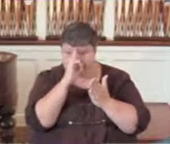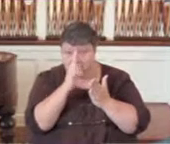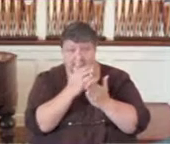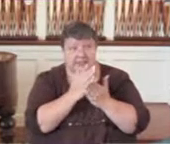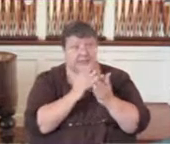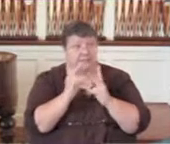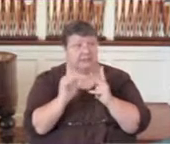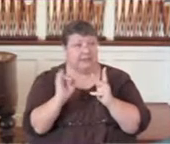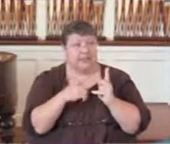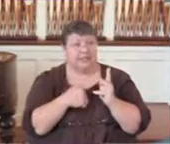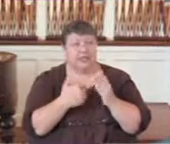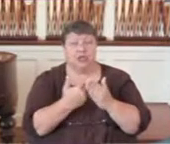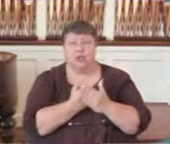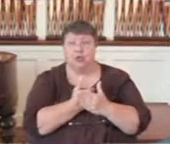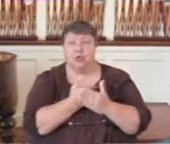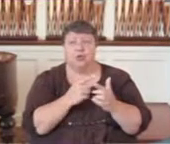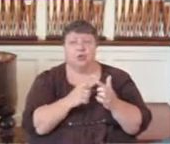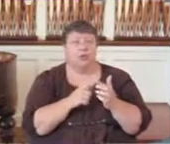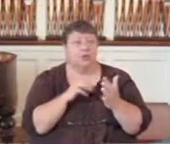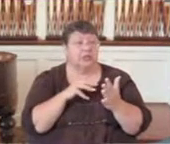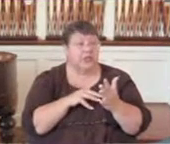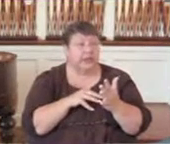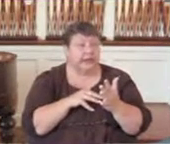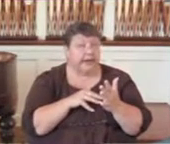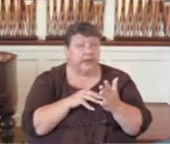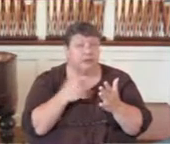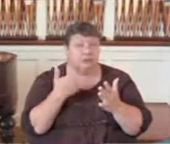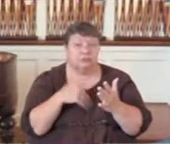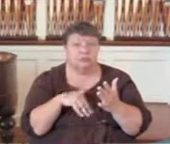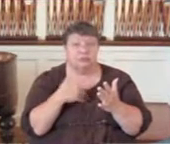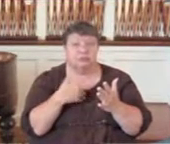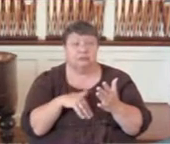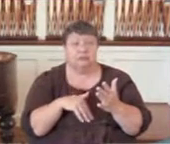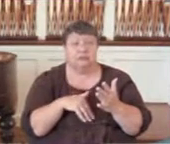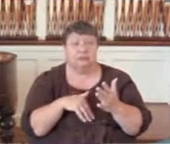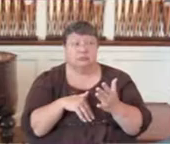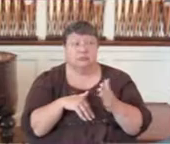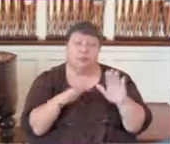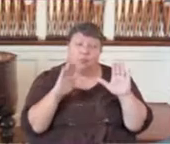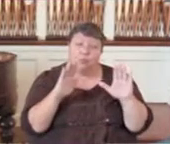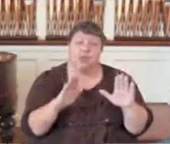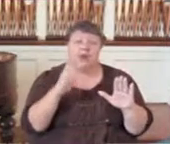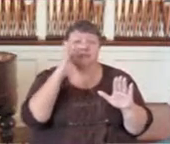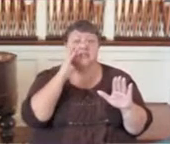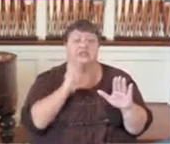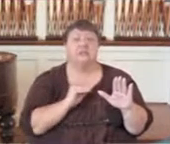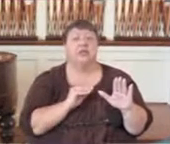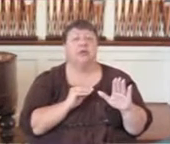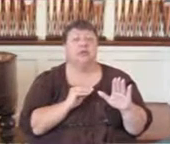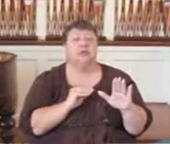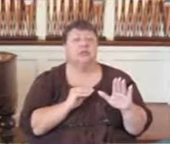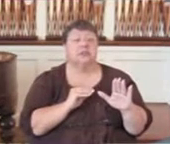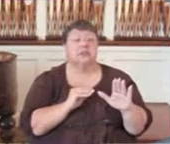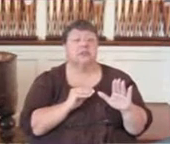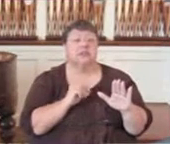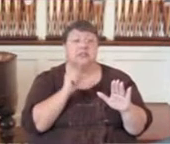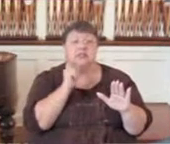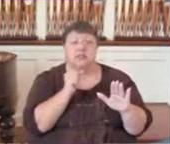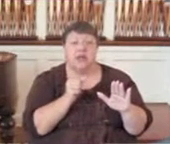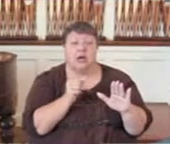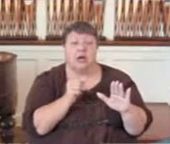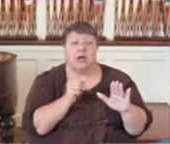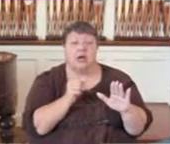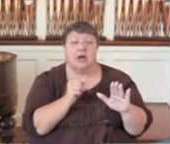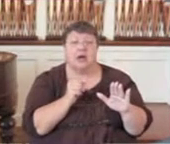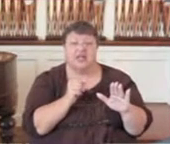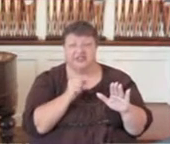who were like me, who were new to Bible study. And it's a wonderful experience. And it's not